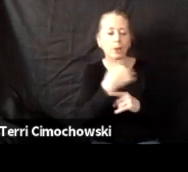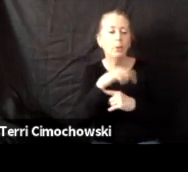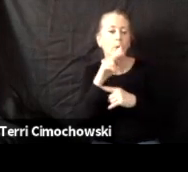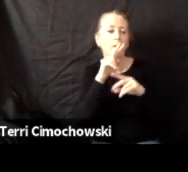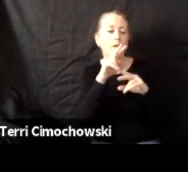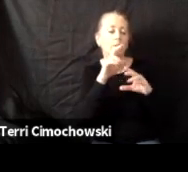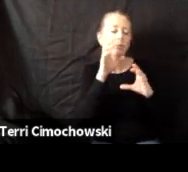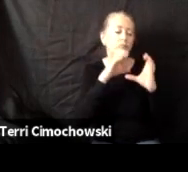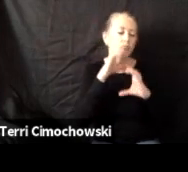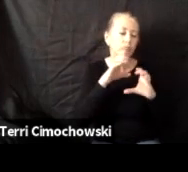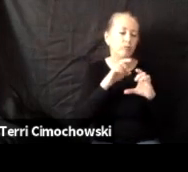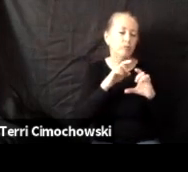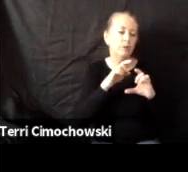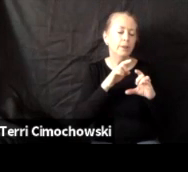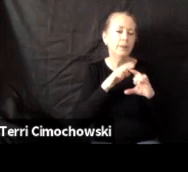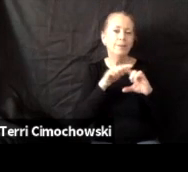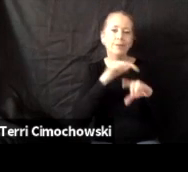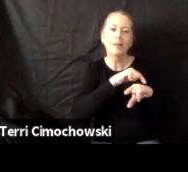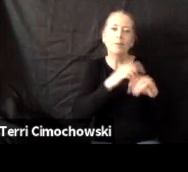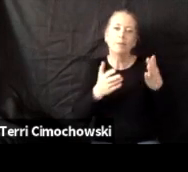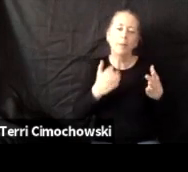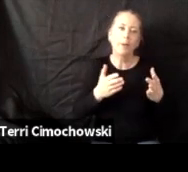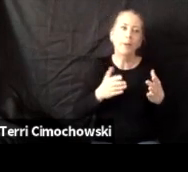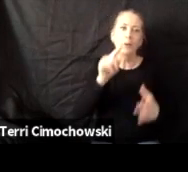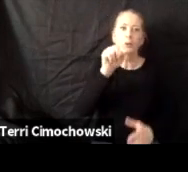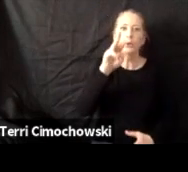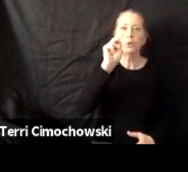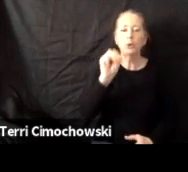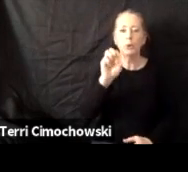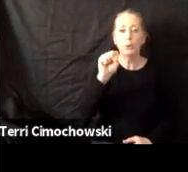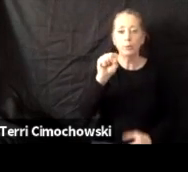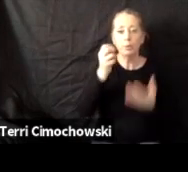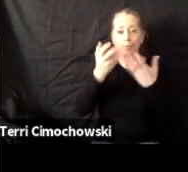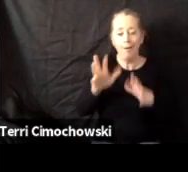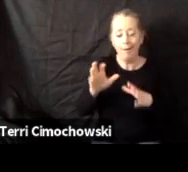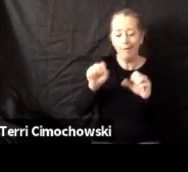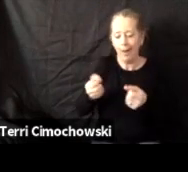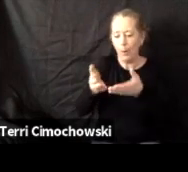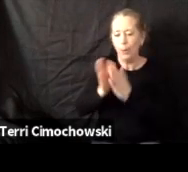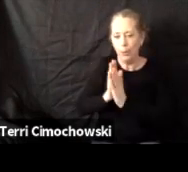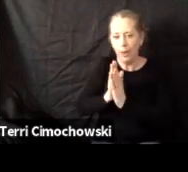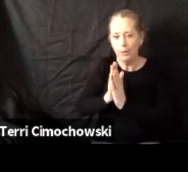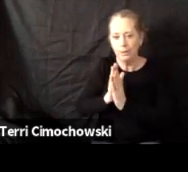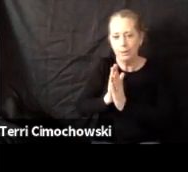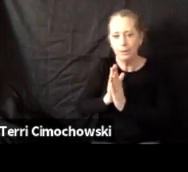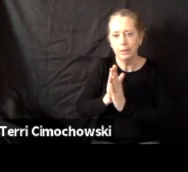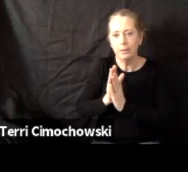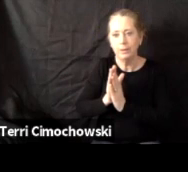different times of the year, like around the end of terms. You can make a request, and then based on